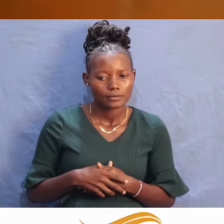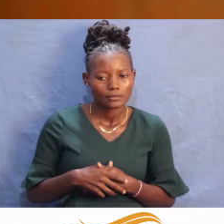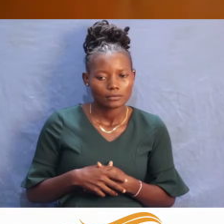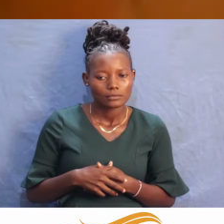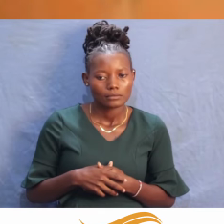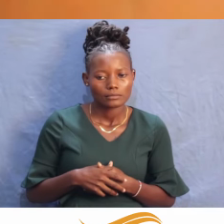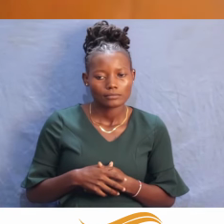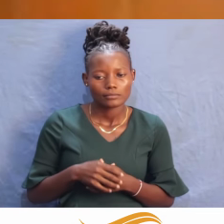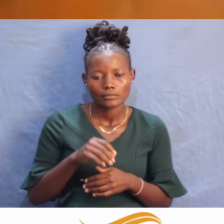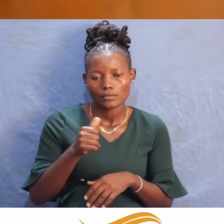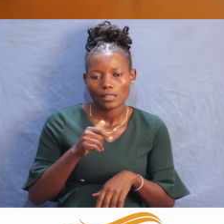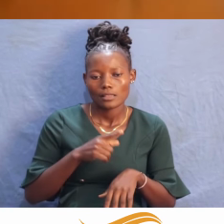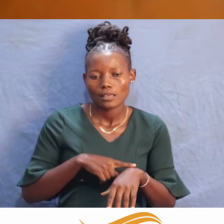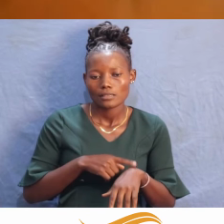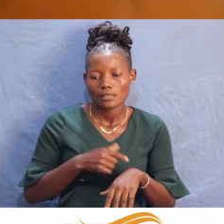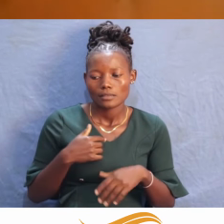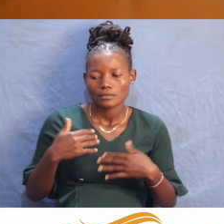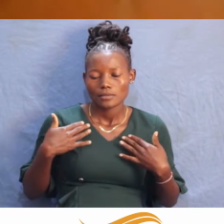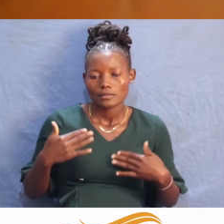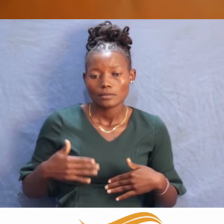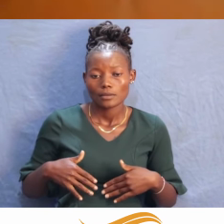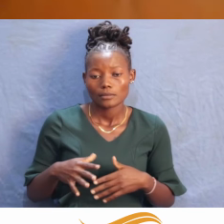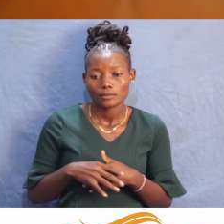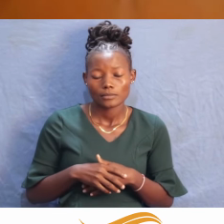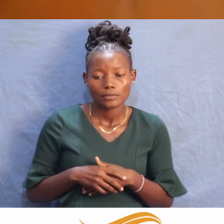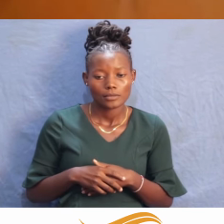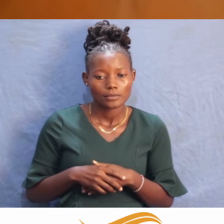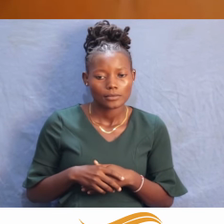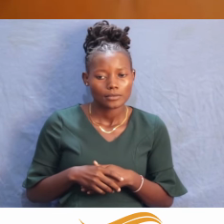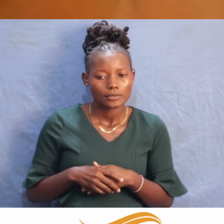takes 8 hours sometimes for my body to recover completely.